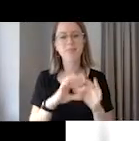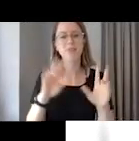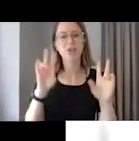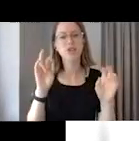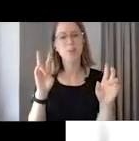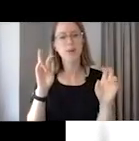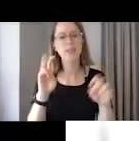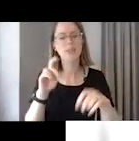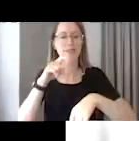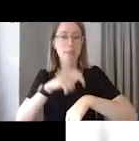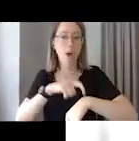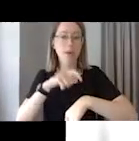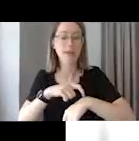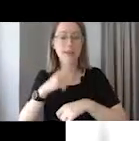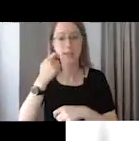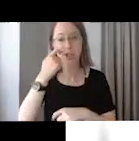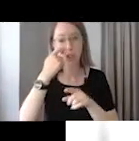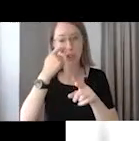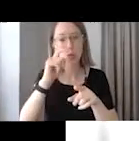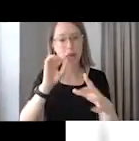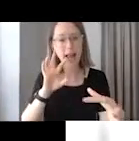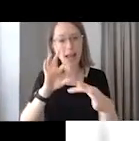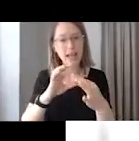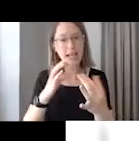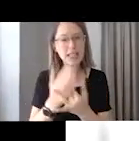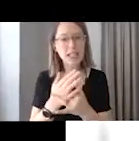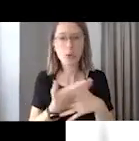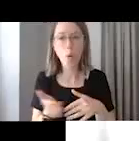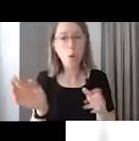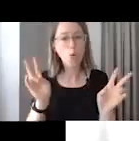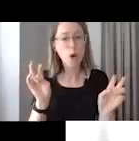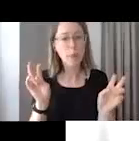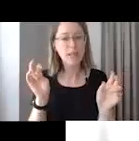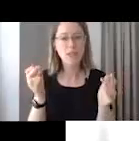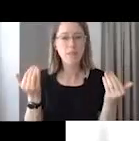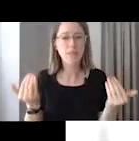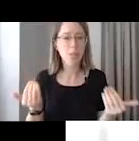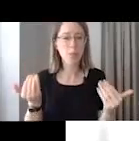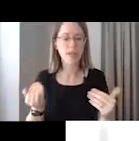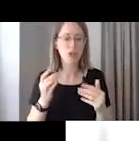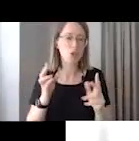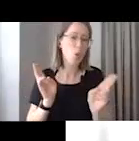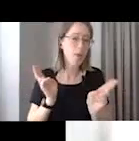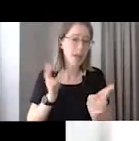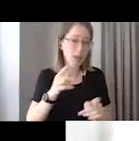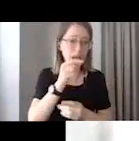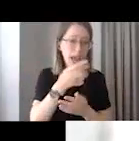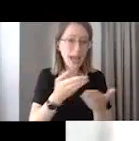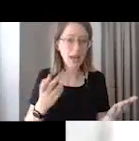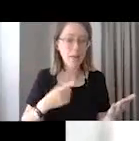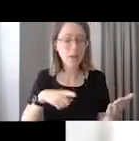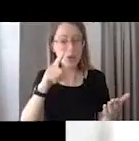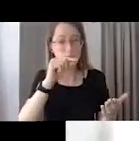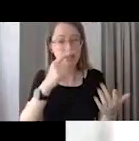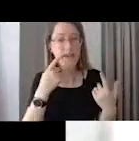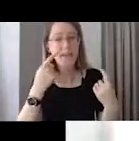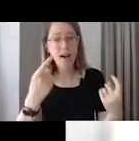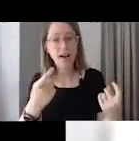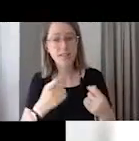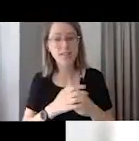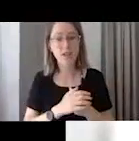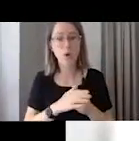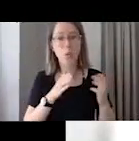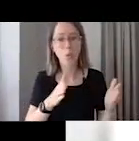moment, and you can link accessibility to all of the topics of the moment. I think usually you can, because you can find ways